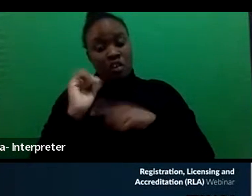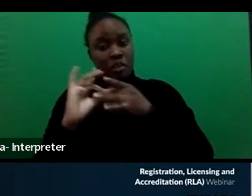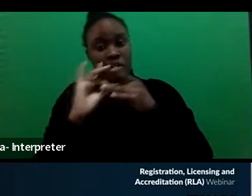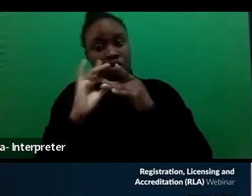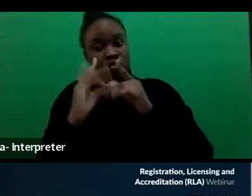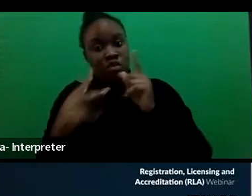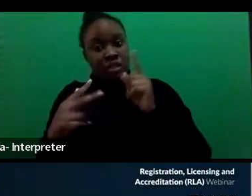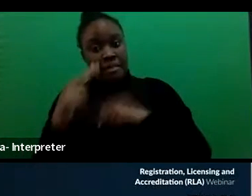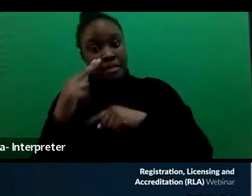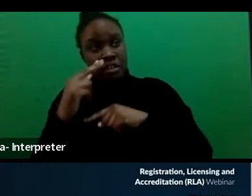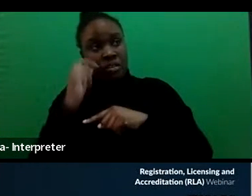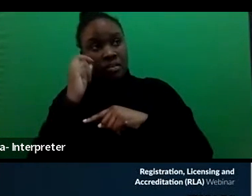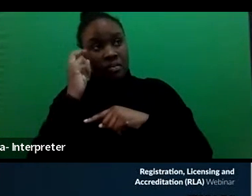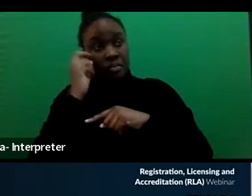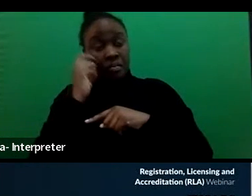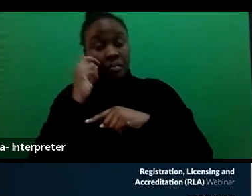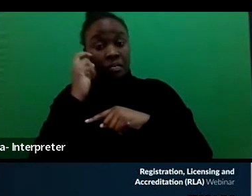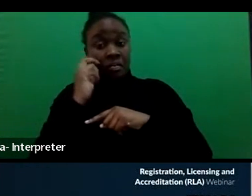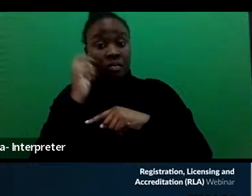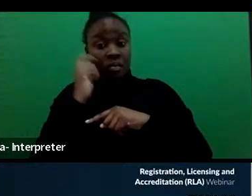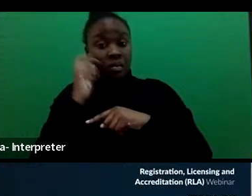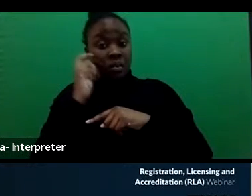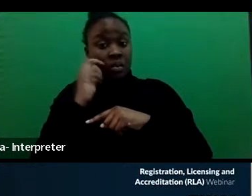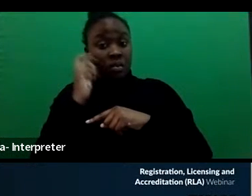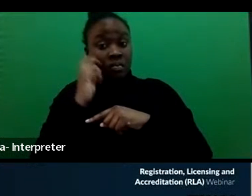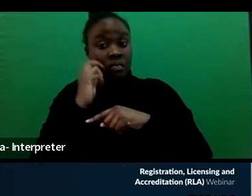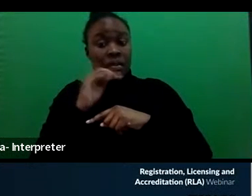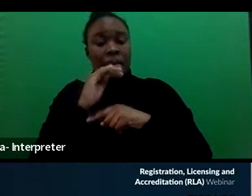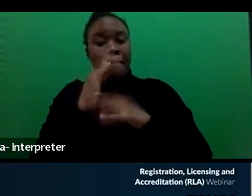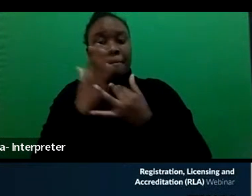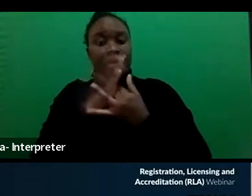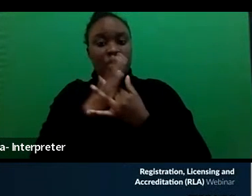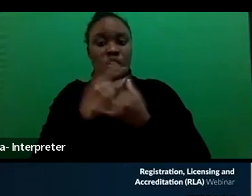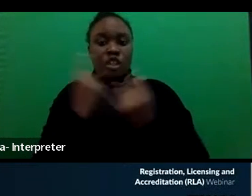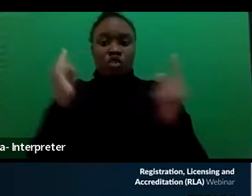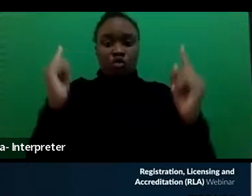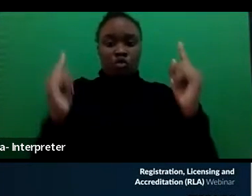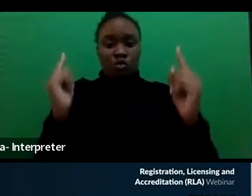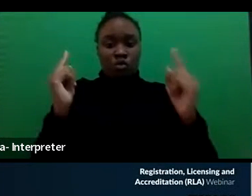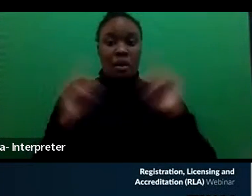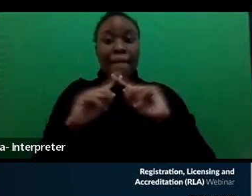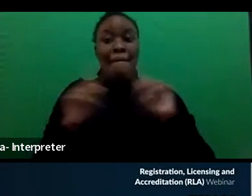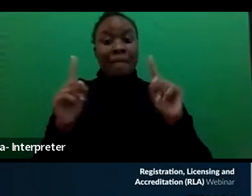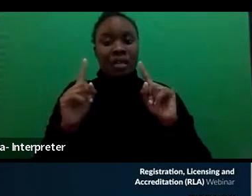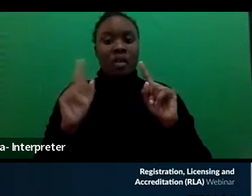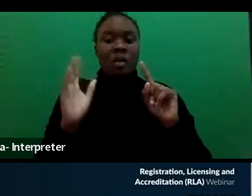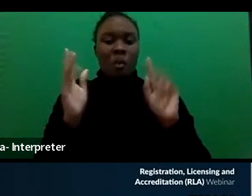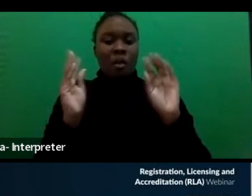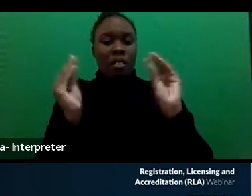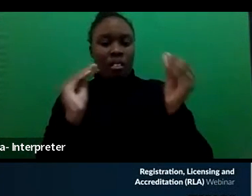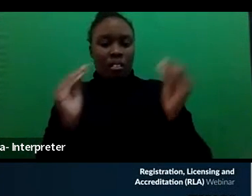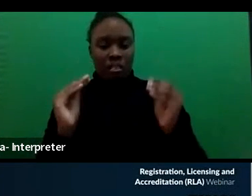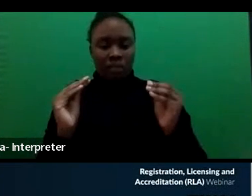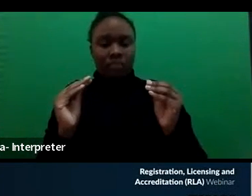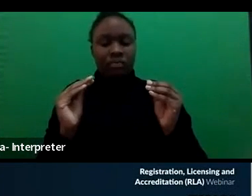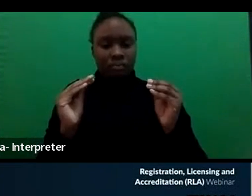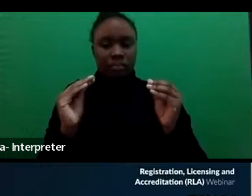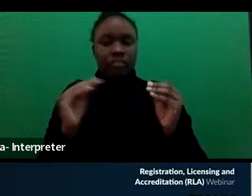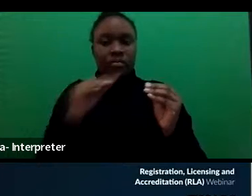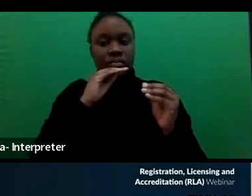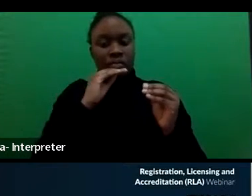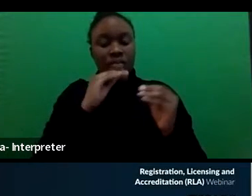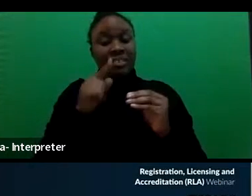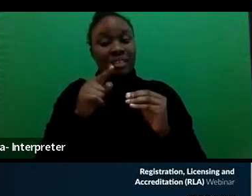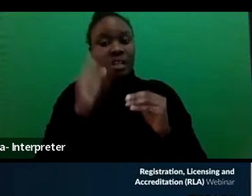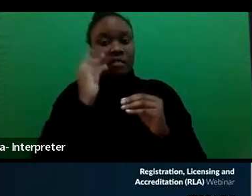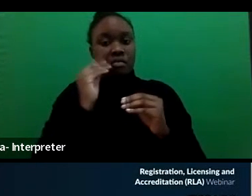in between the two parties there, but it will be filtered and that information will be